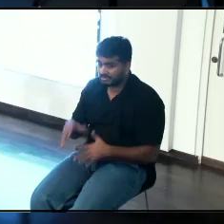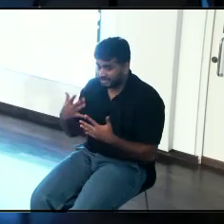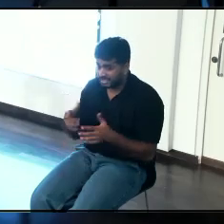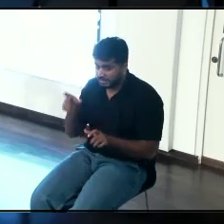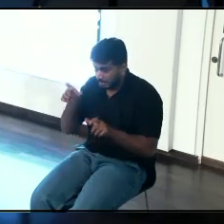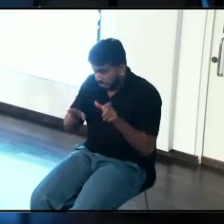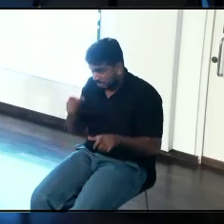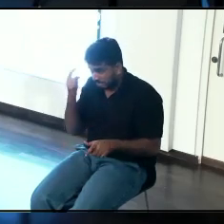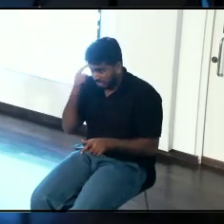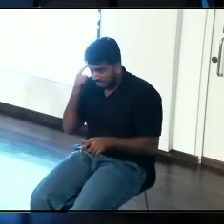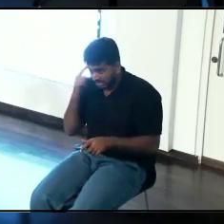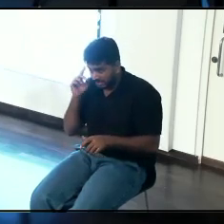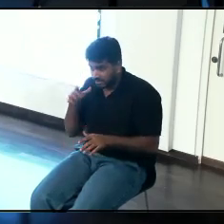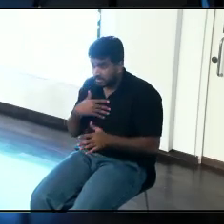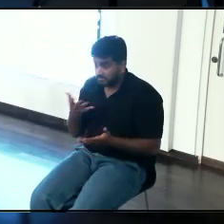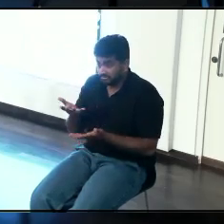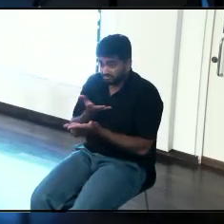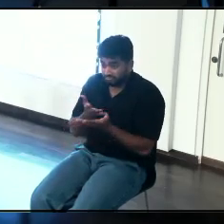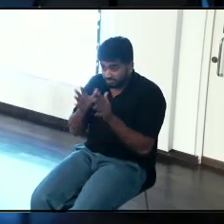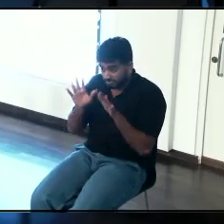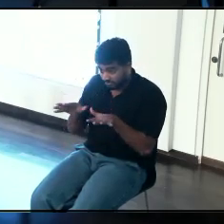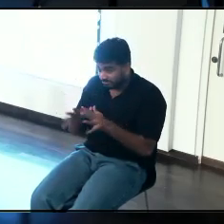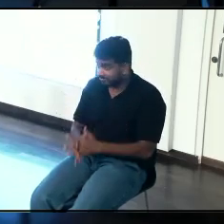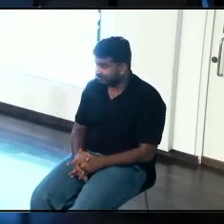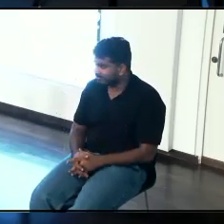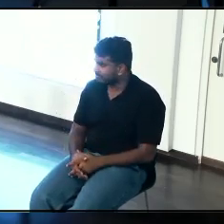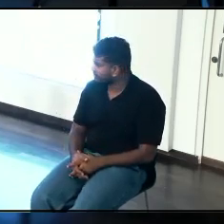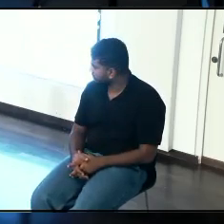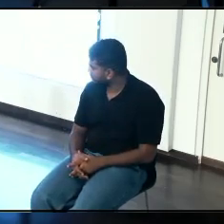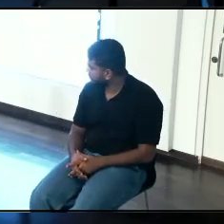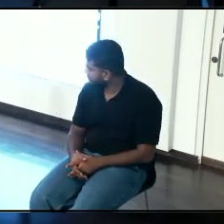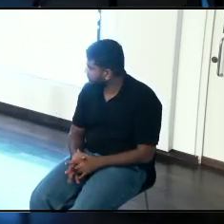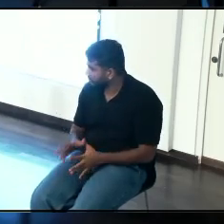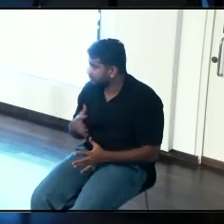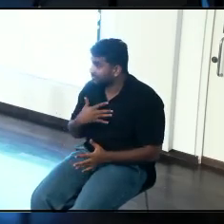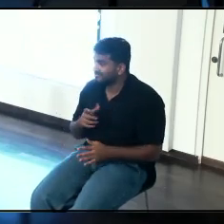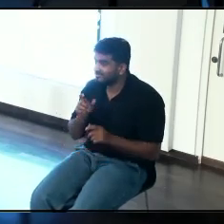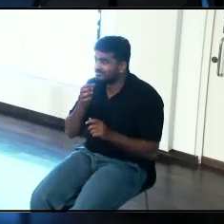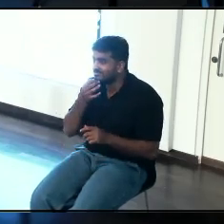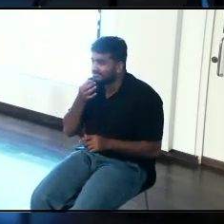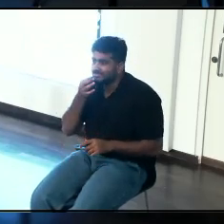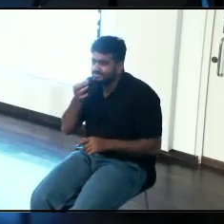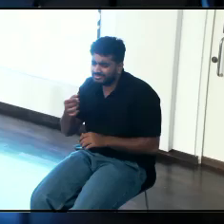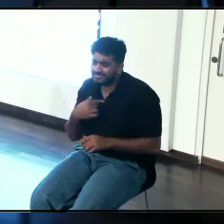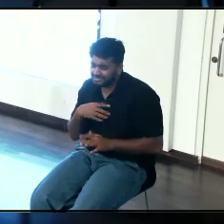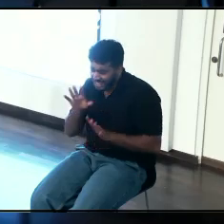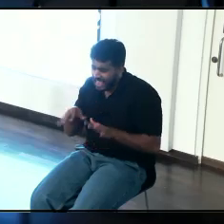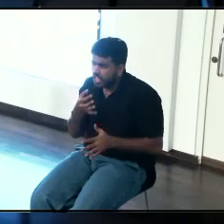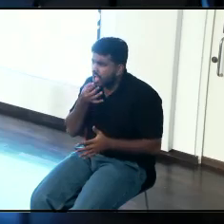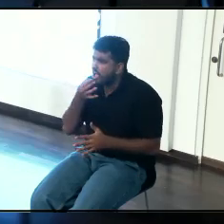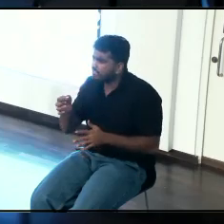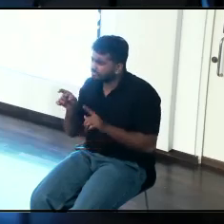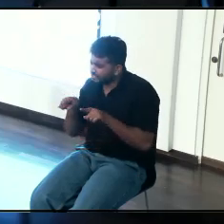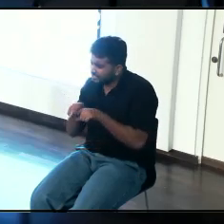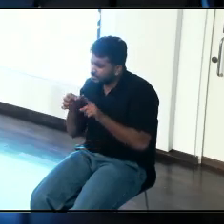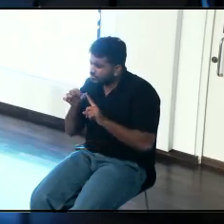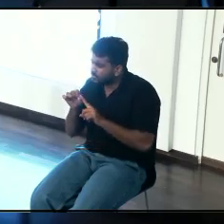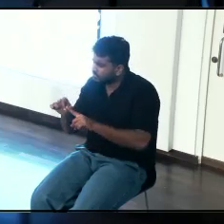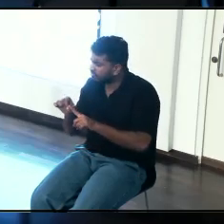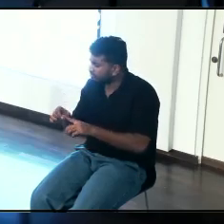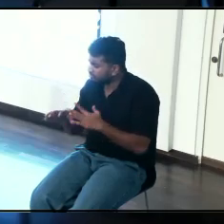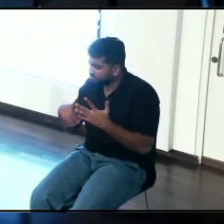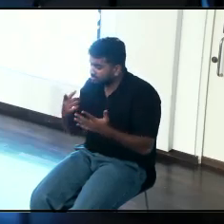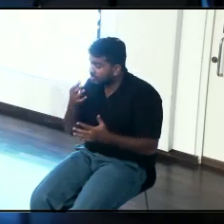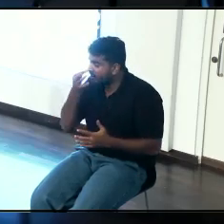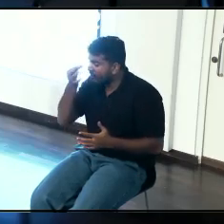here even speak about it? So we did approach this kind of question with them about how they see